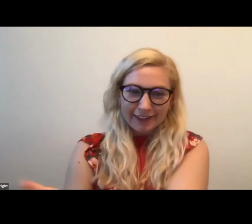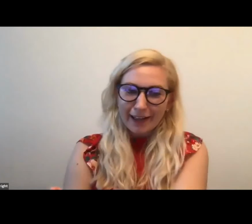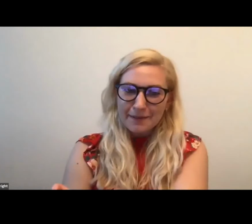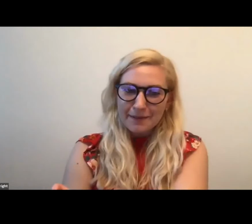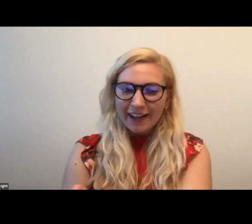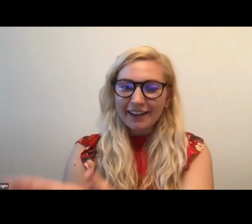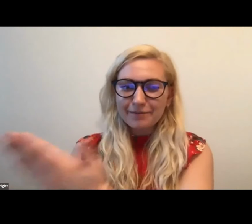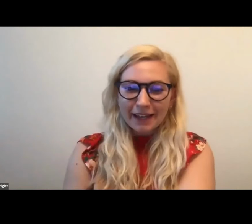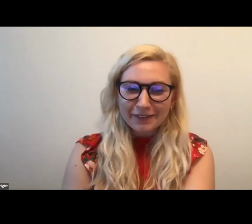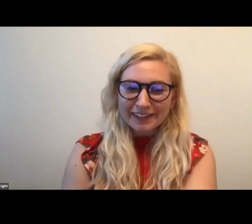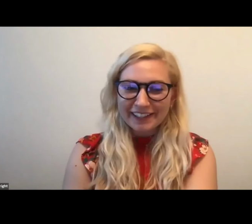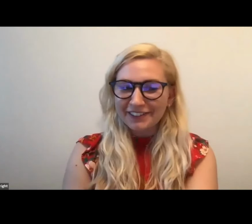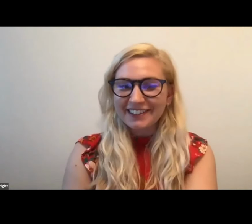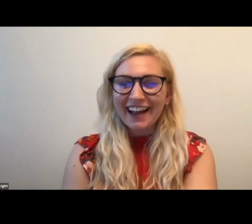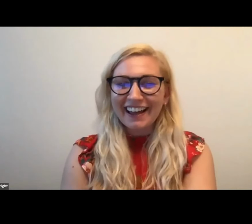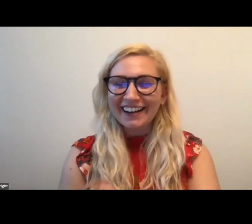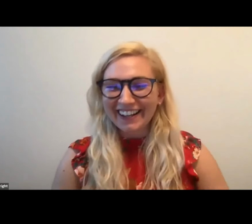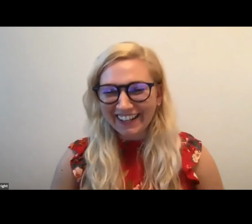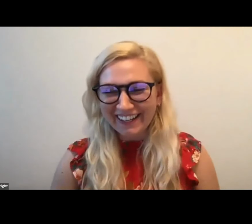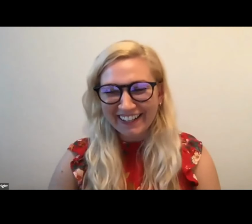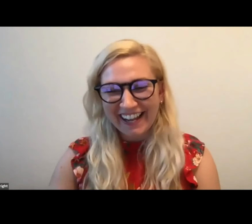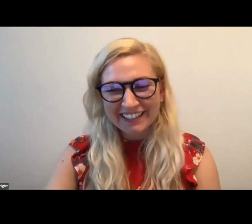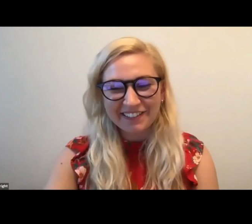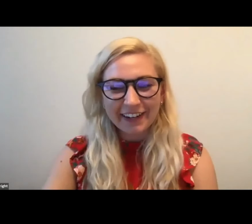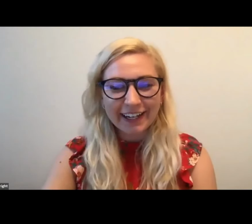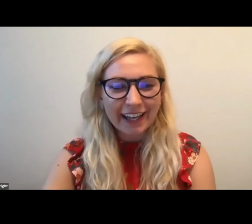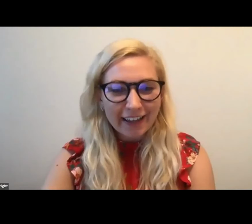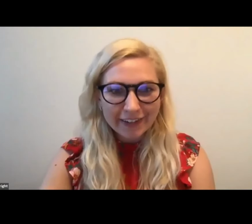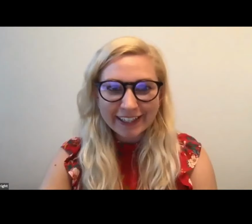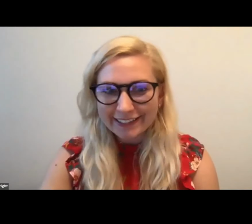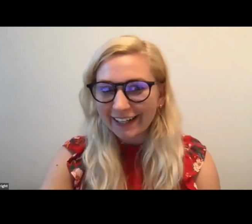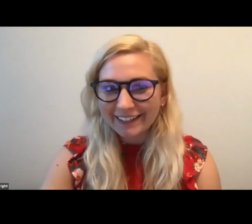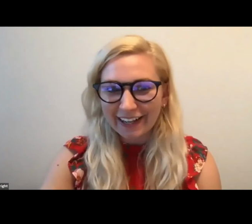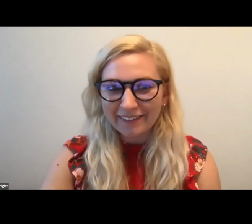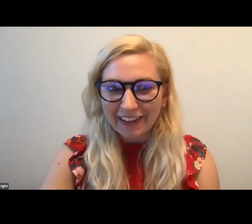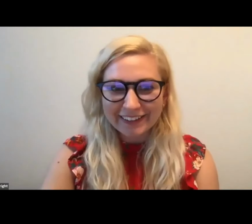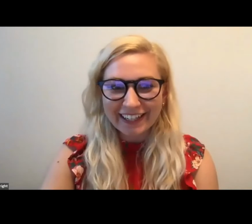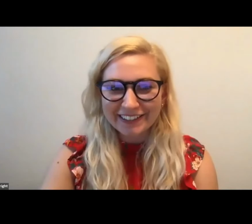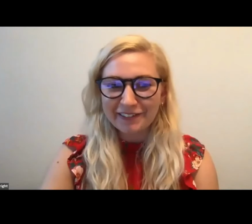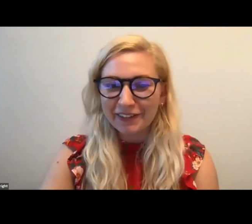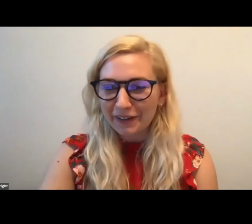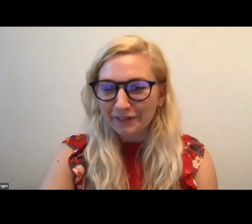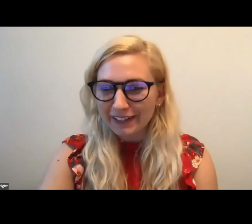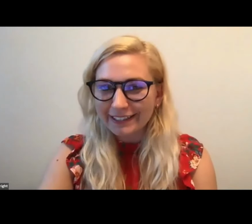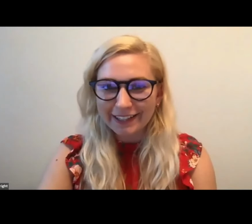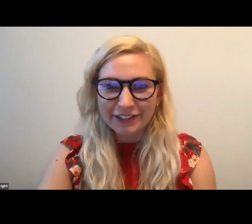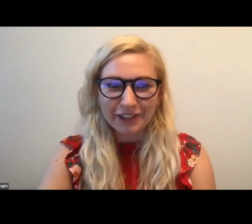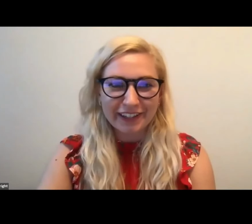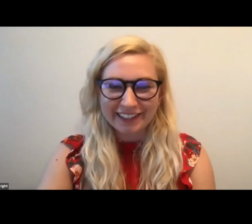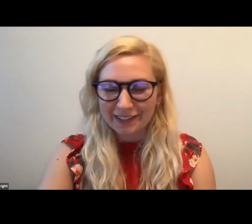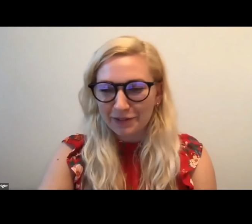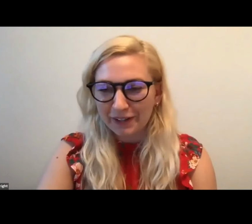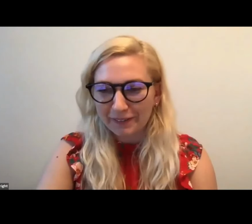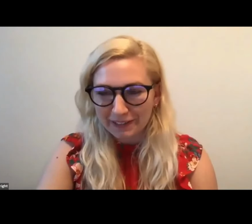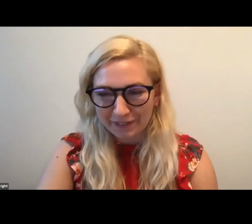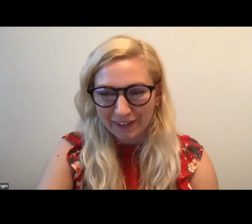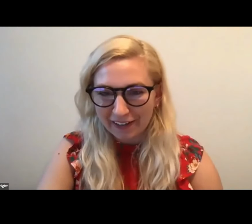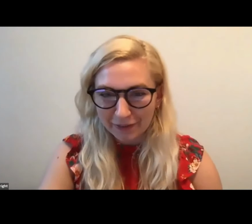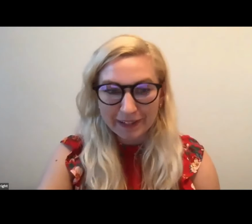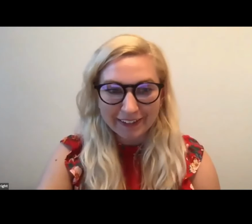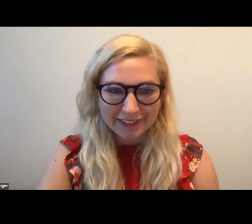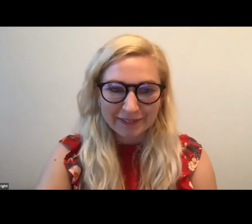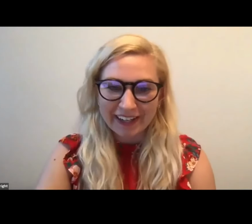join the club. I've met you on the other side. It's a very, very exciting time. Long end of a really intense journey, as I'm sure it was